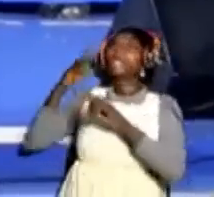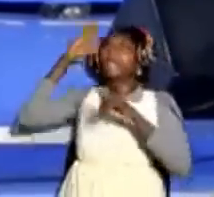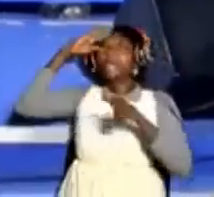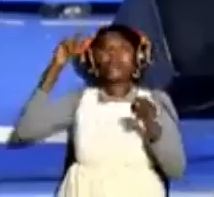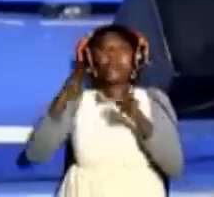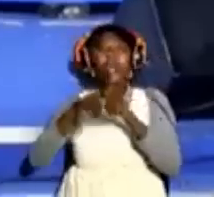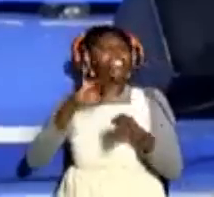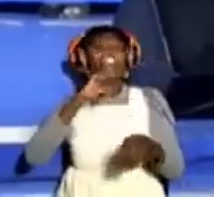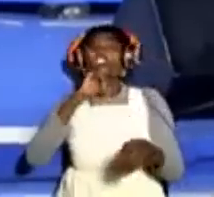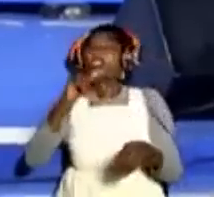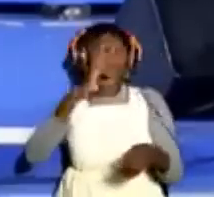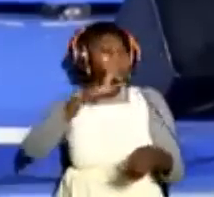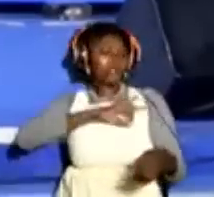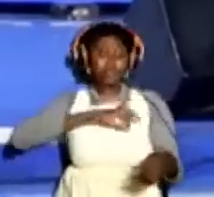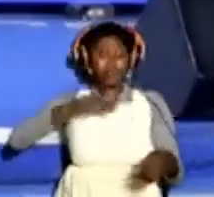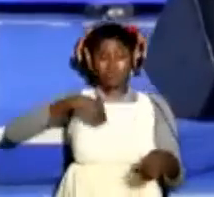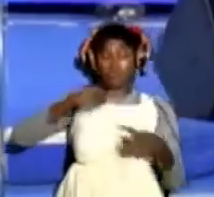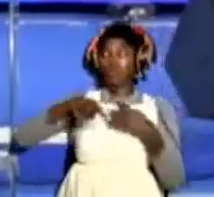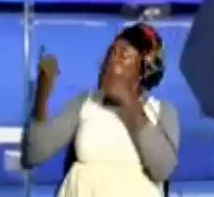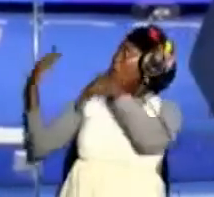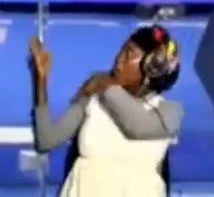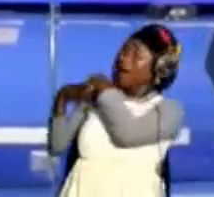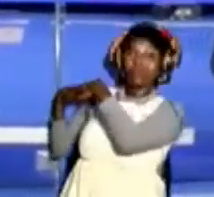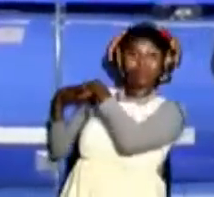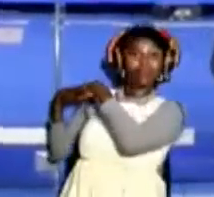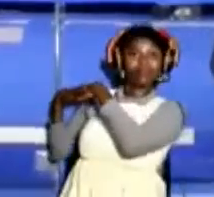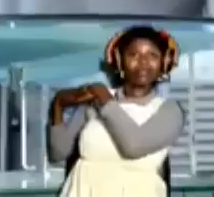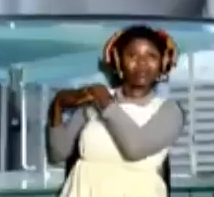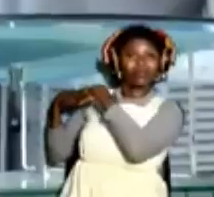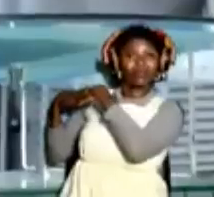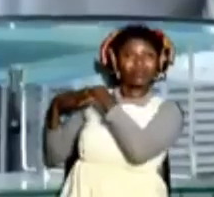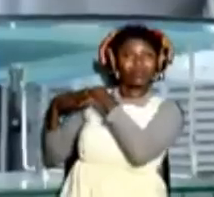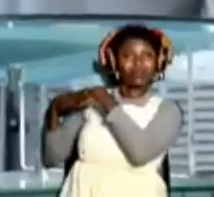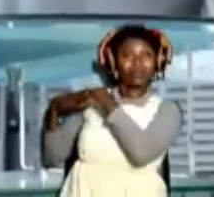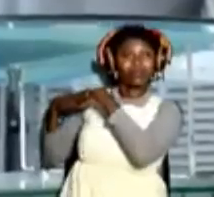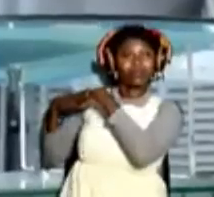Brothers, it doesn't pay me to look back.